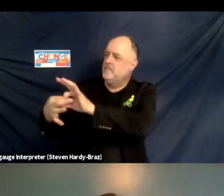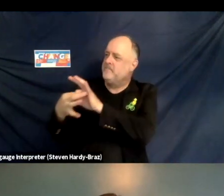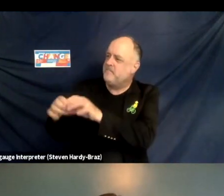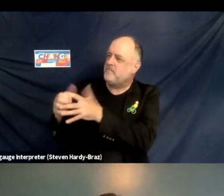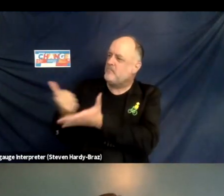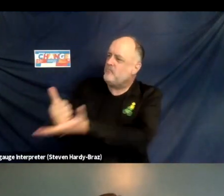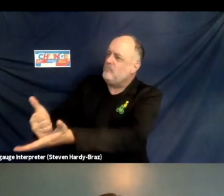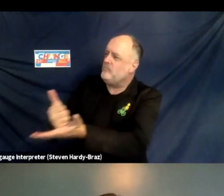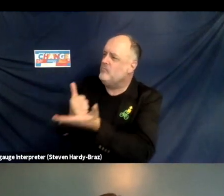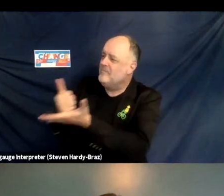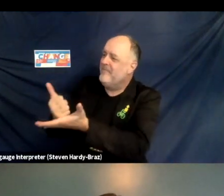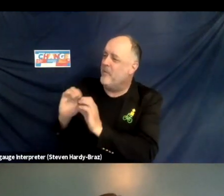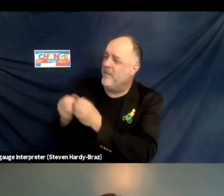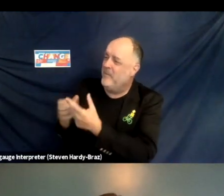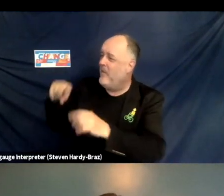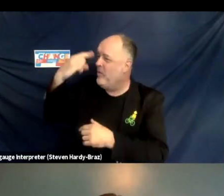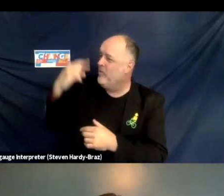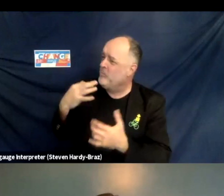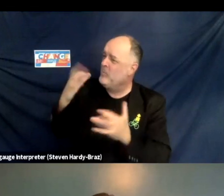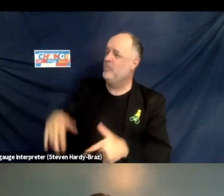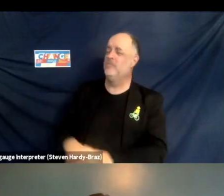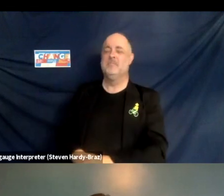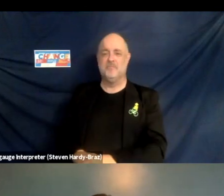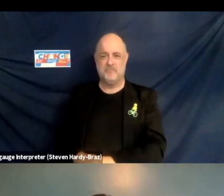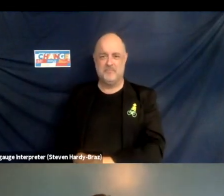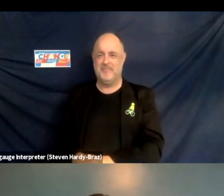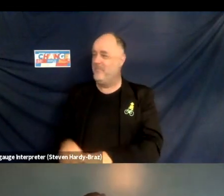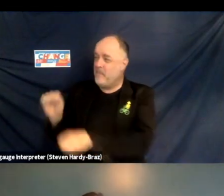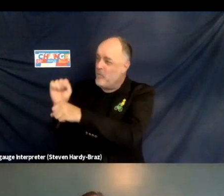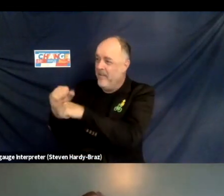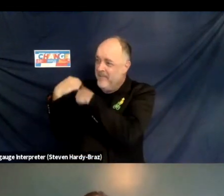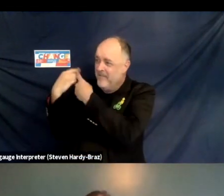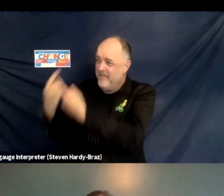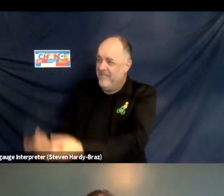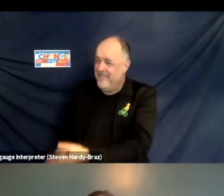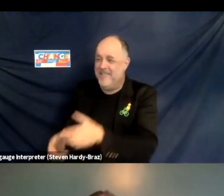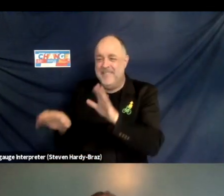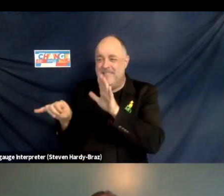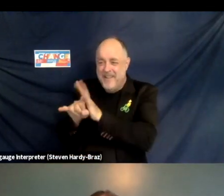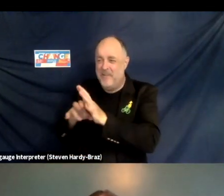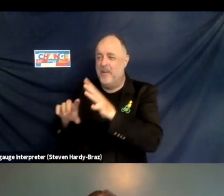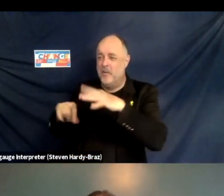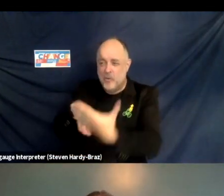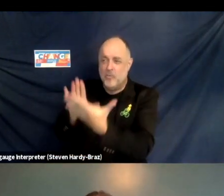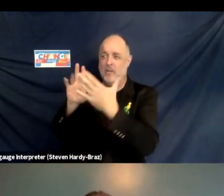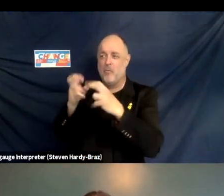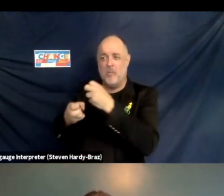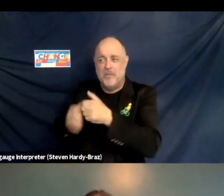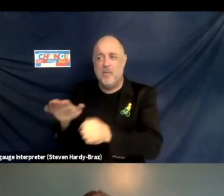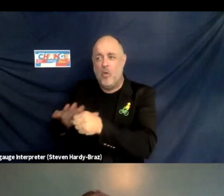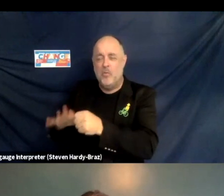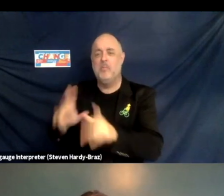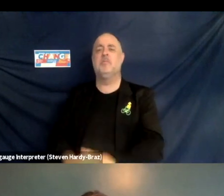organizations of color who have been doing this work forever, so that you can address the issues at the local level. And then lastly,